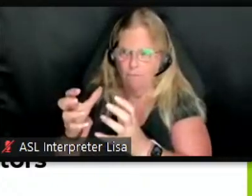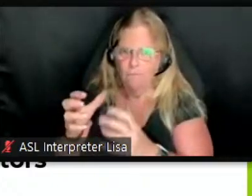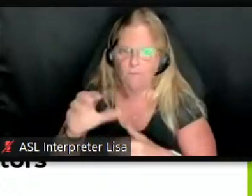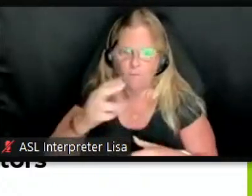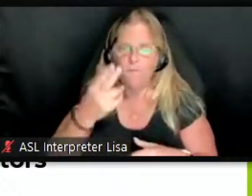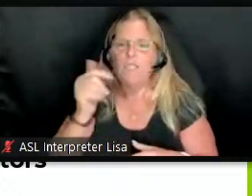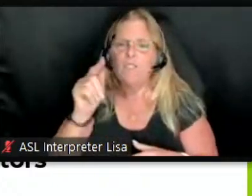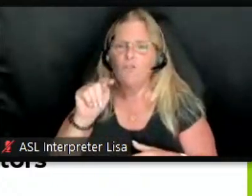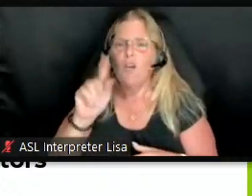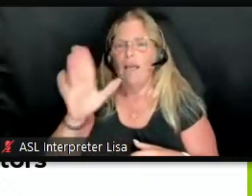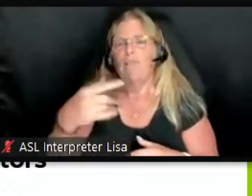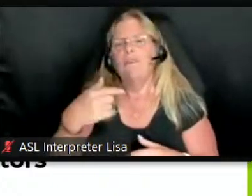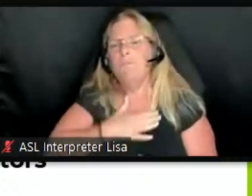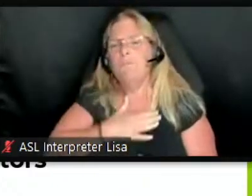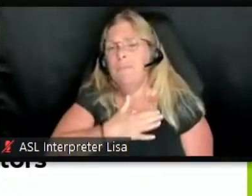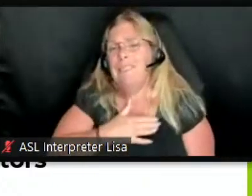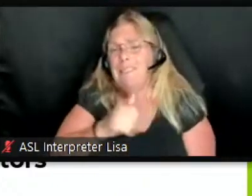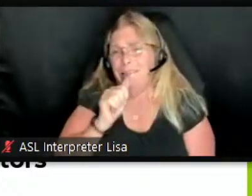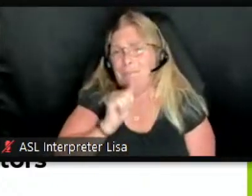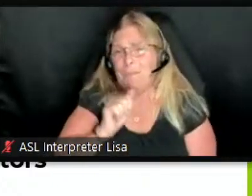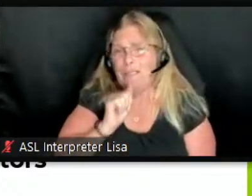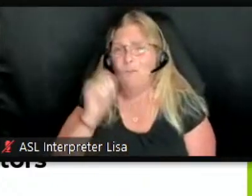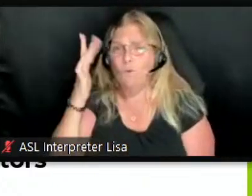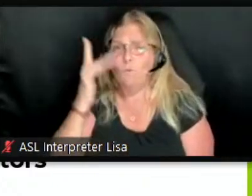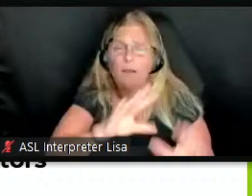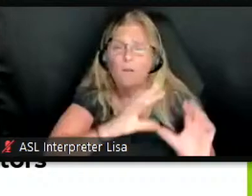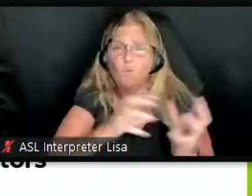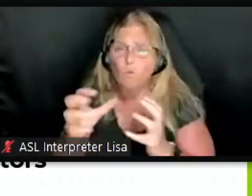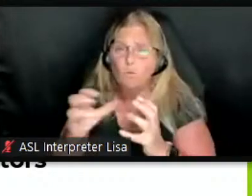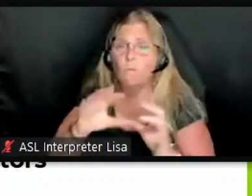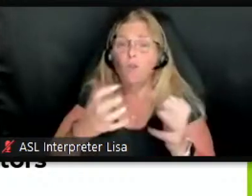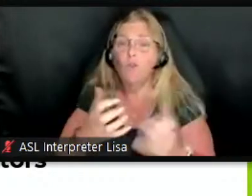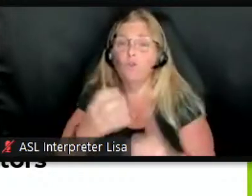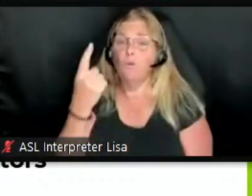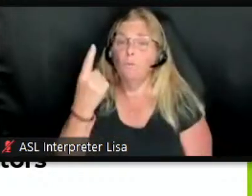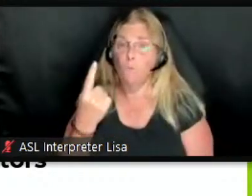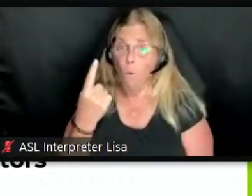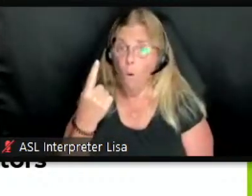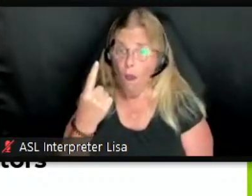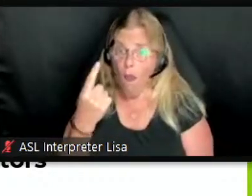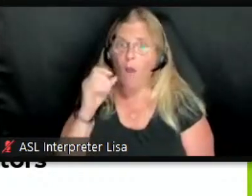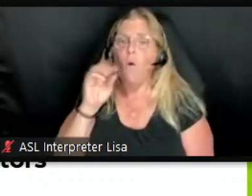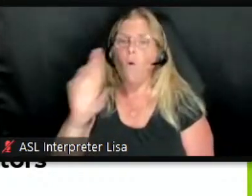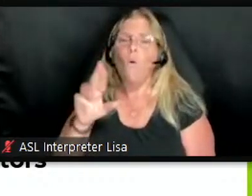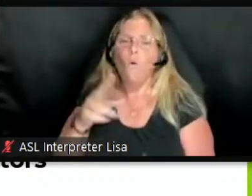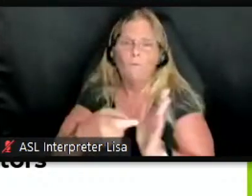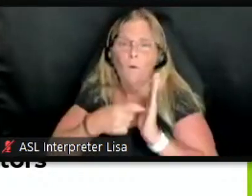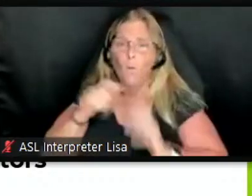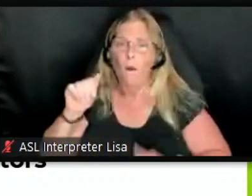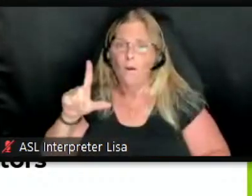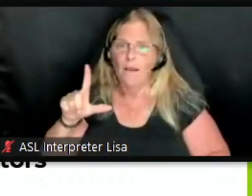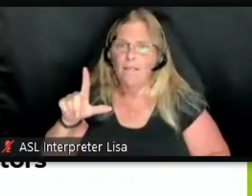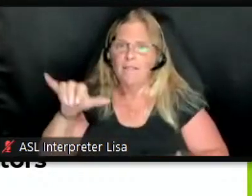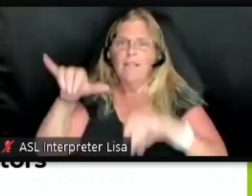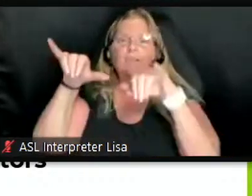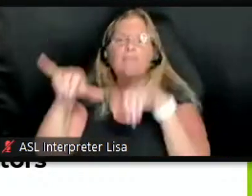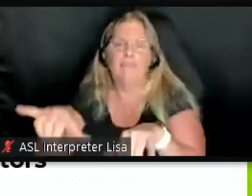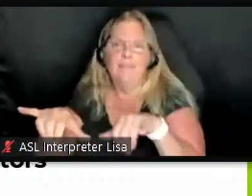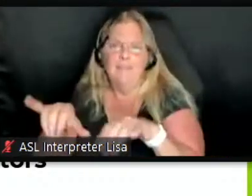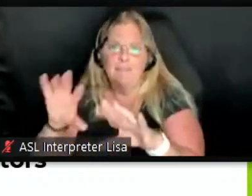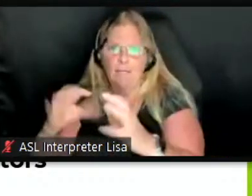as they move us. If you're in group 1 or you require ASL, please stay in group 1,